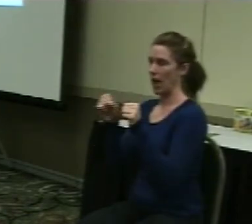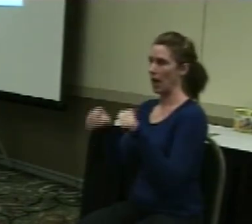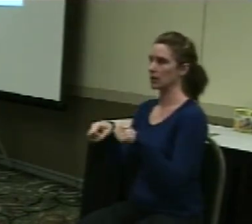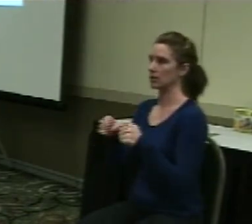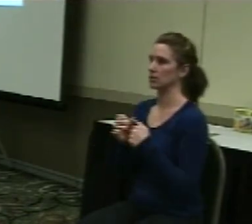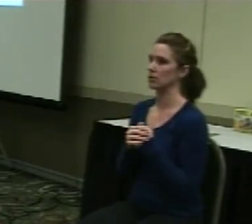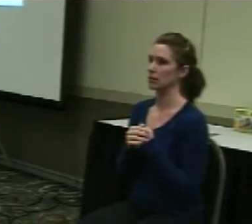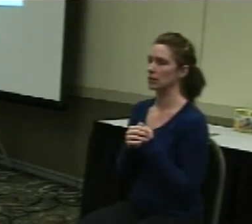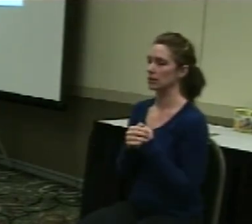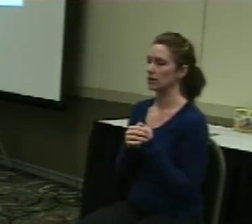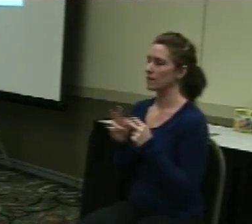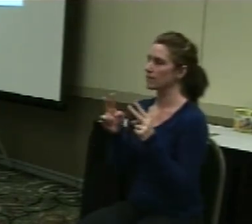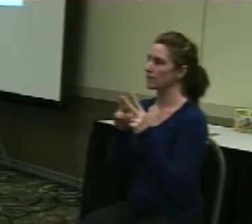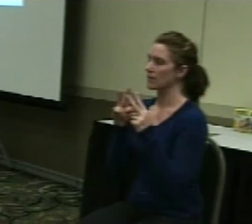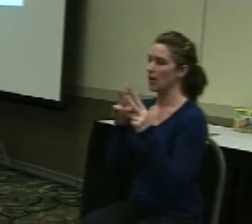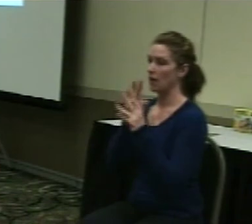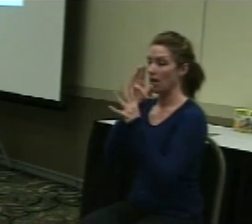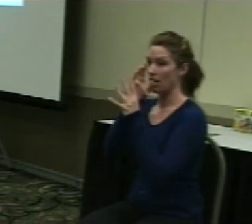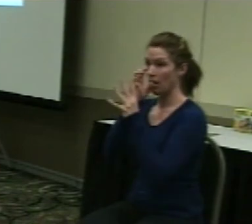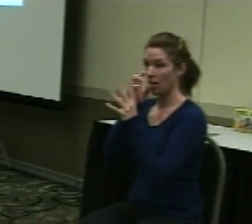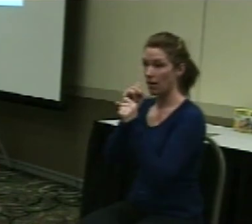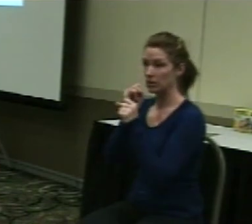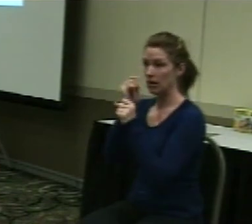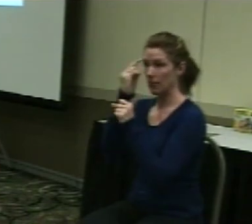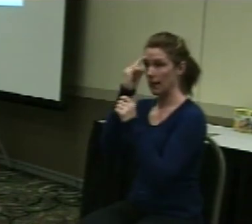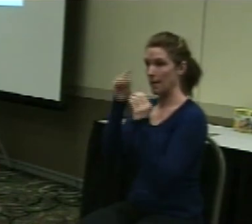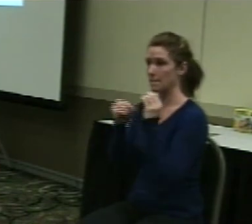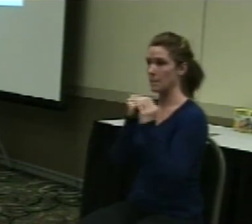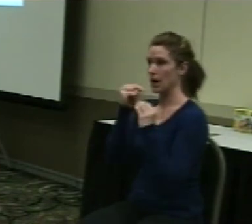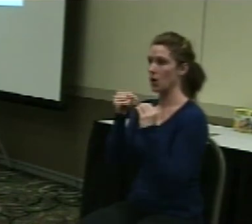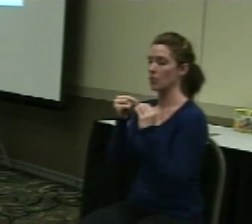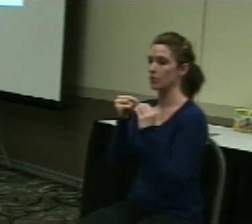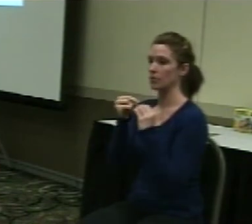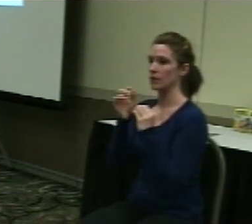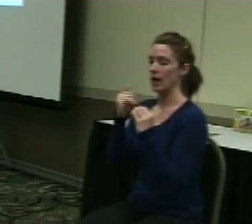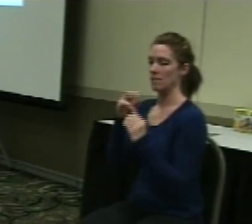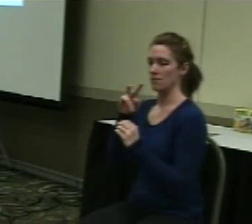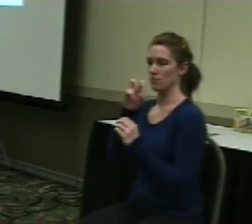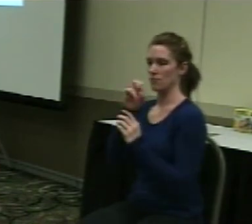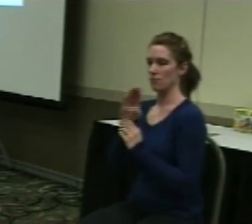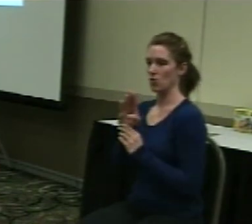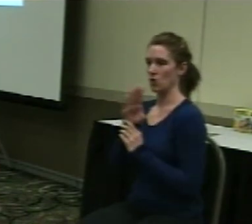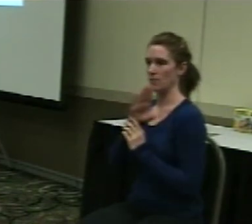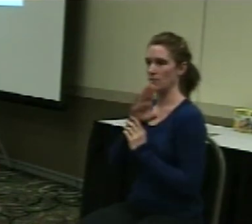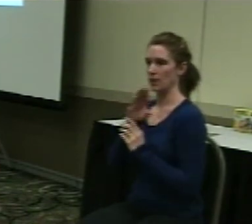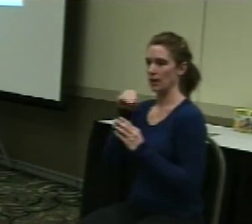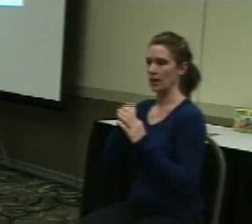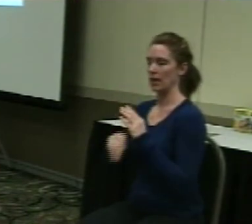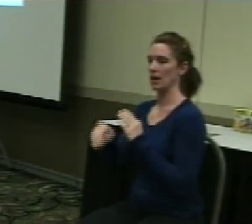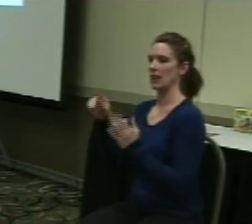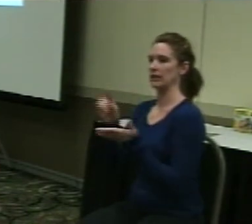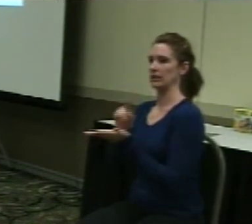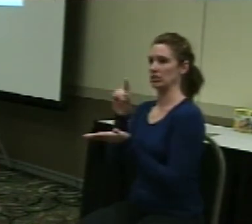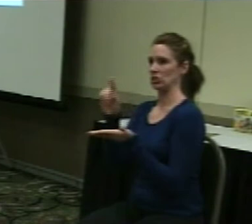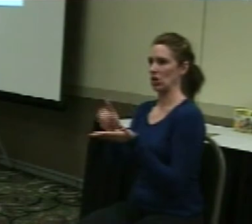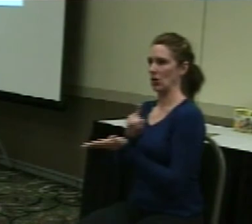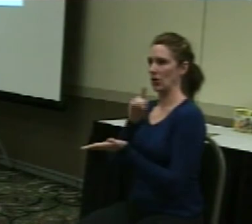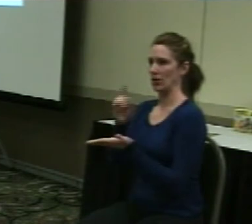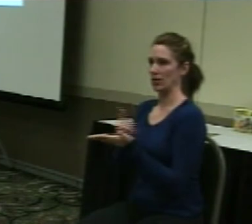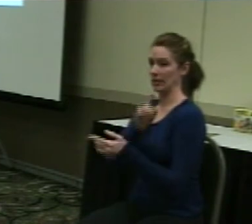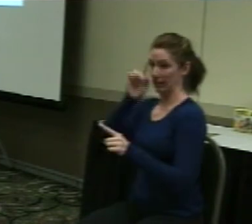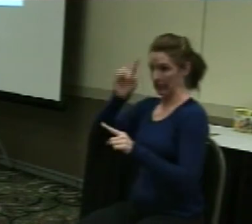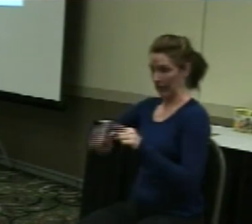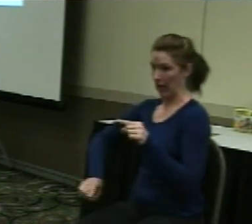own. It's very fascinating to think about that there are verbs in Mr. Webster's dictionary that you